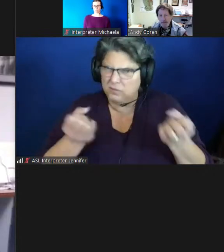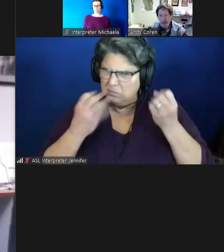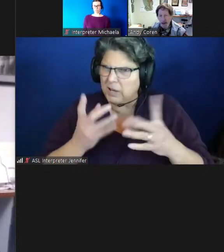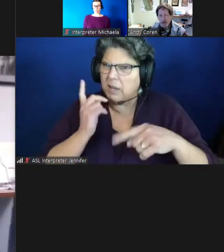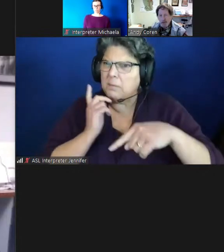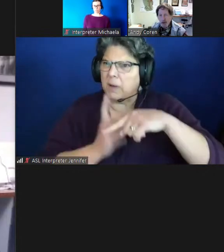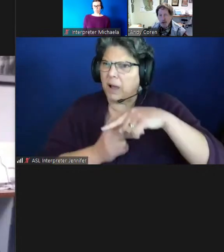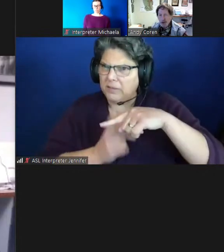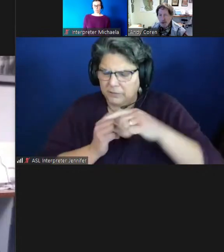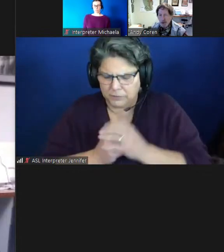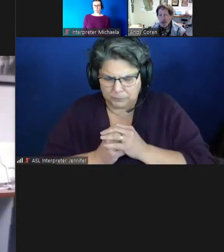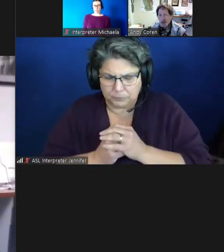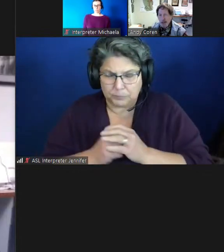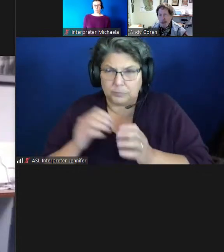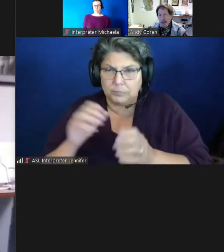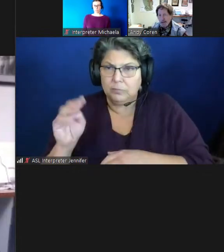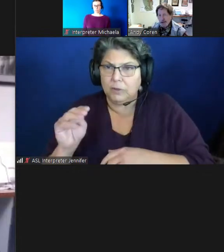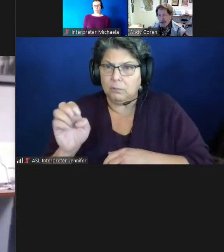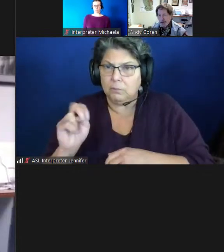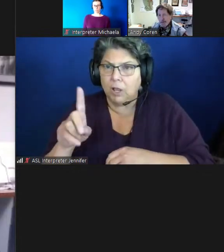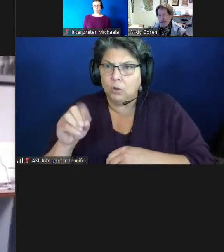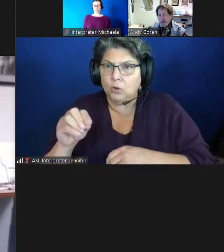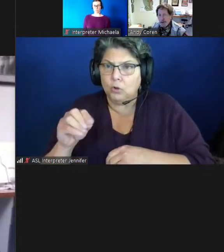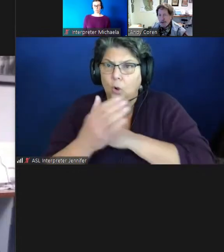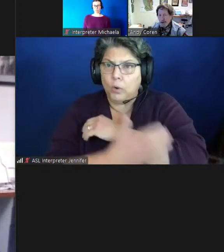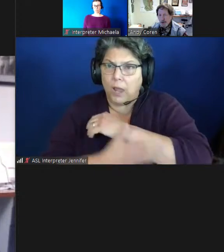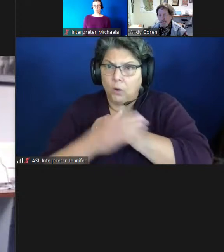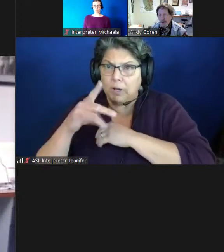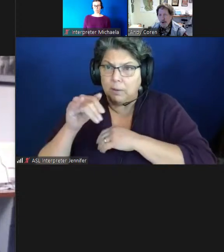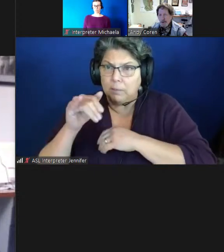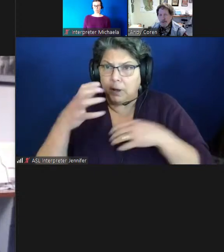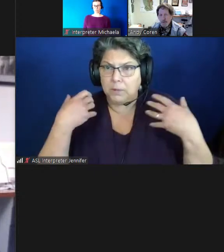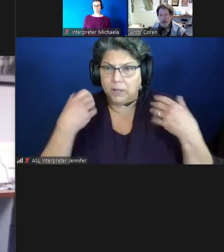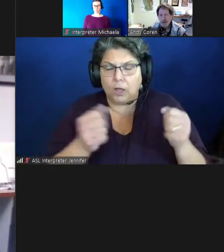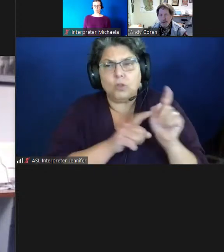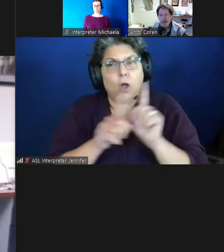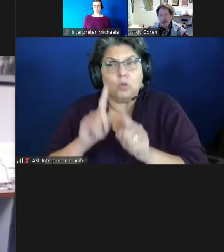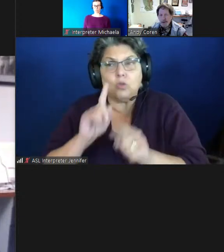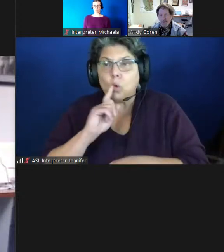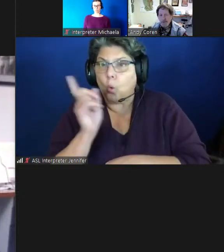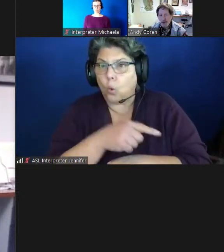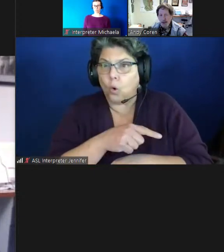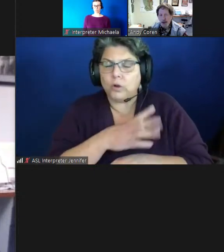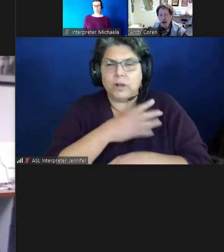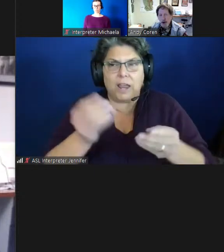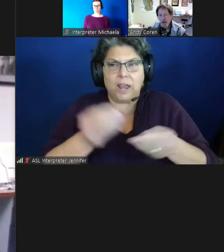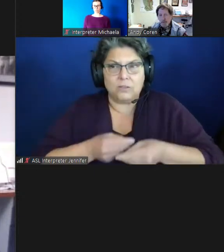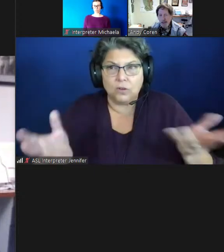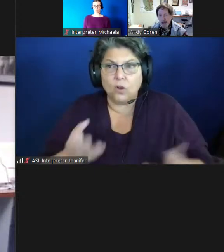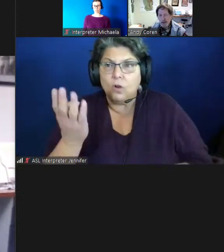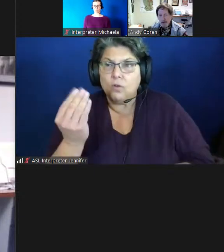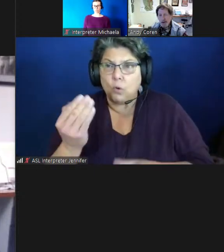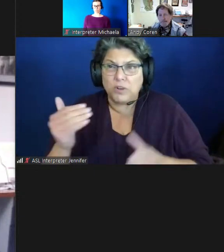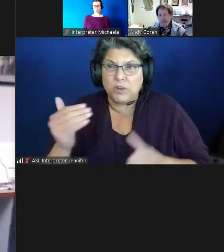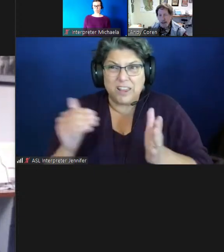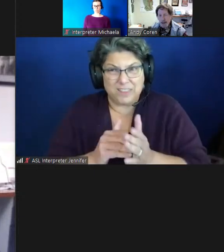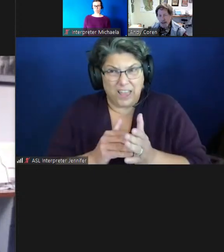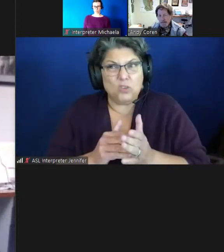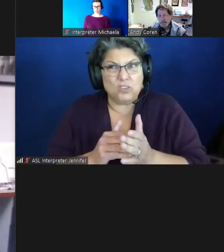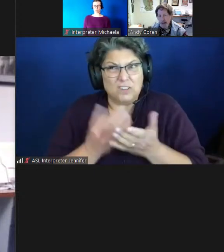County Public Health also ordered and has distributed within 24 hours 14,000 free